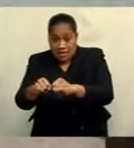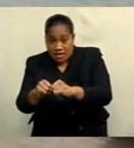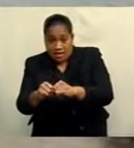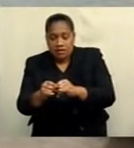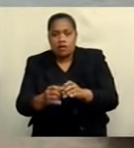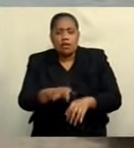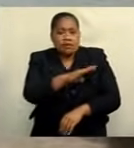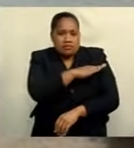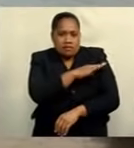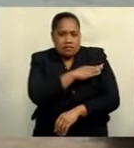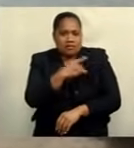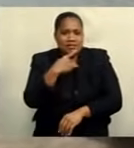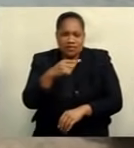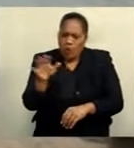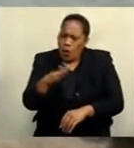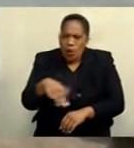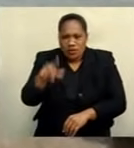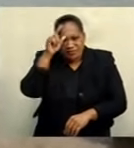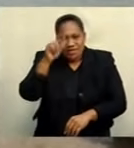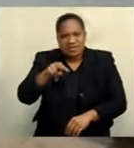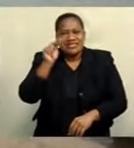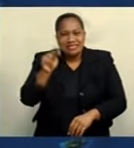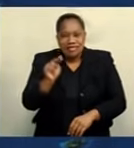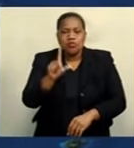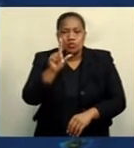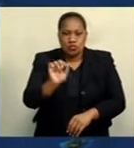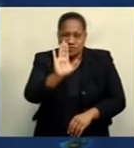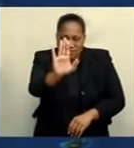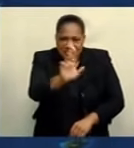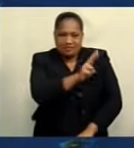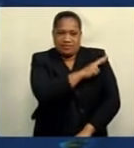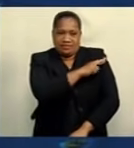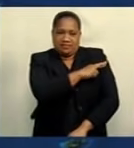every Fijian needs to do their part.